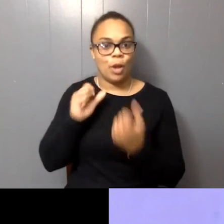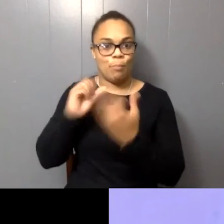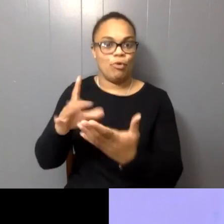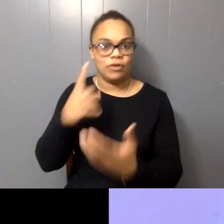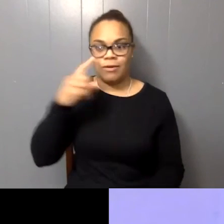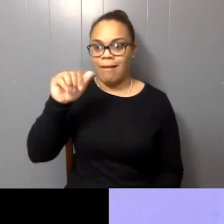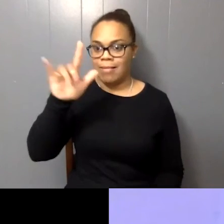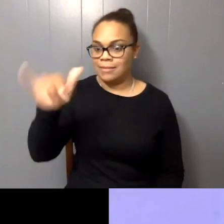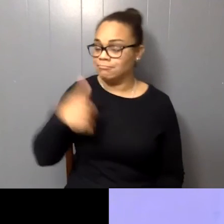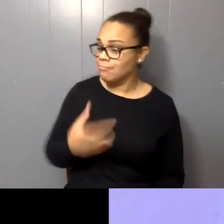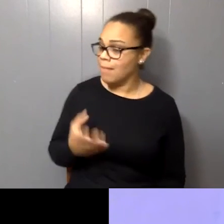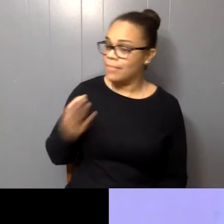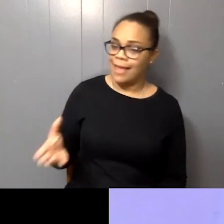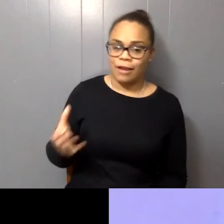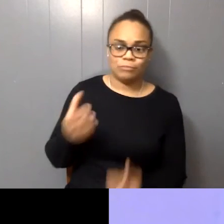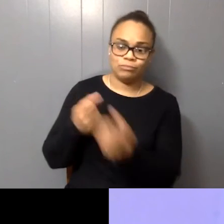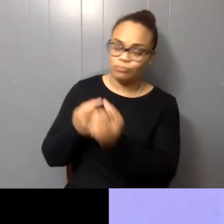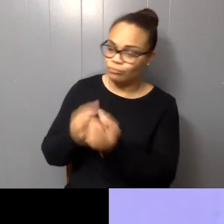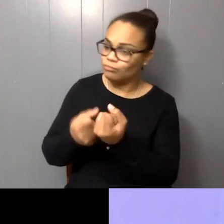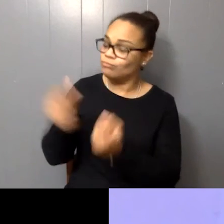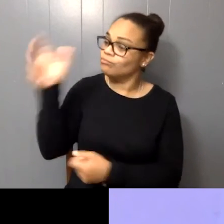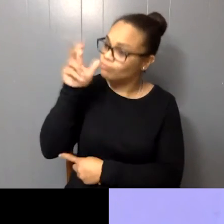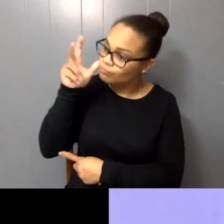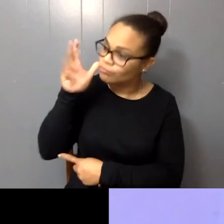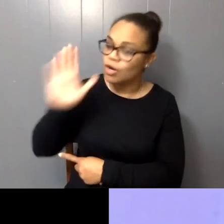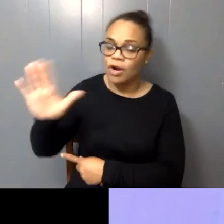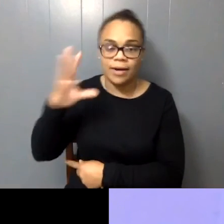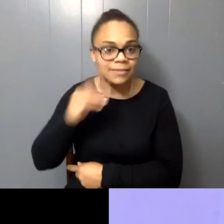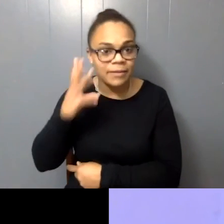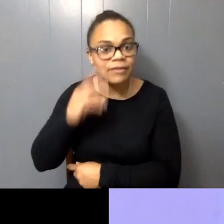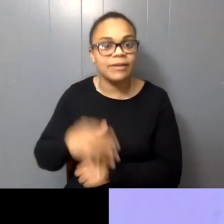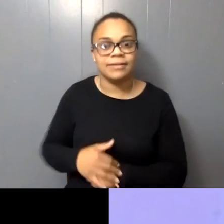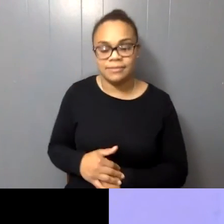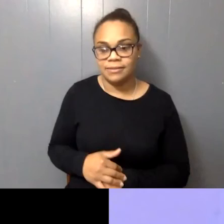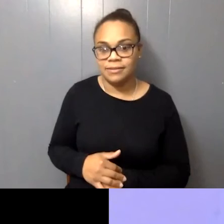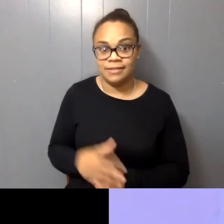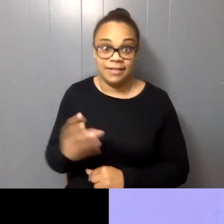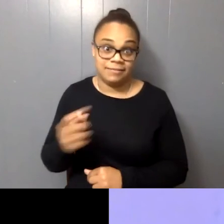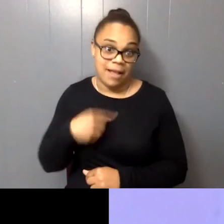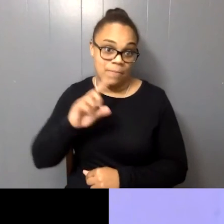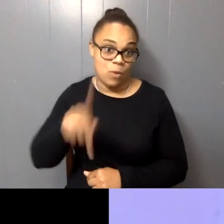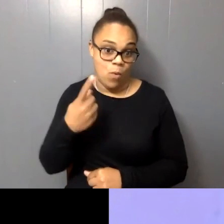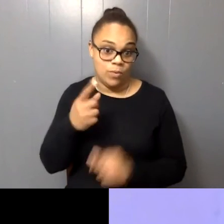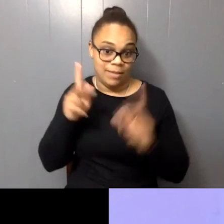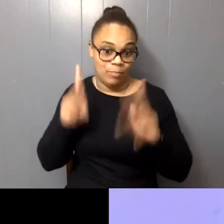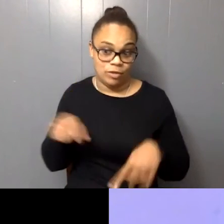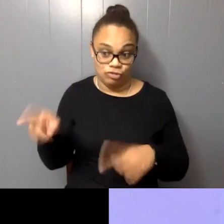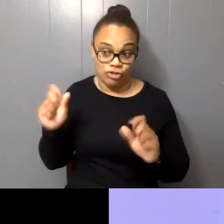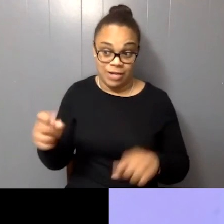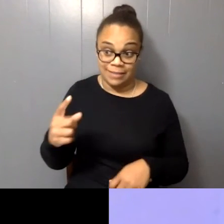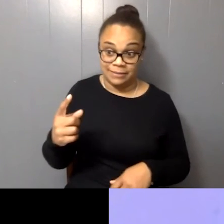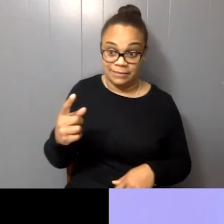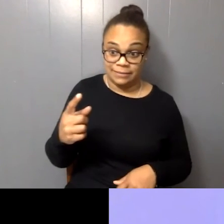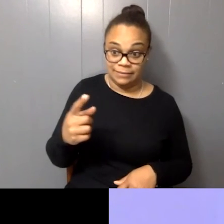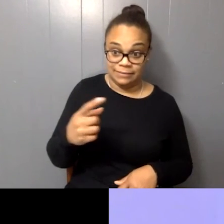there to support her. I was there to hear about her experiences. And since I was the only one that she could talk to about